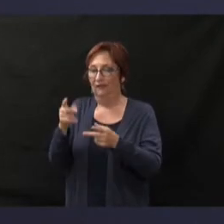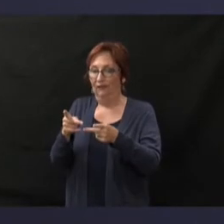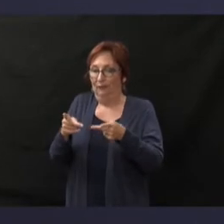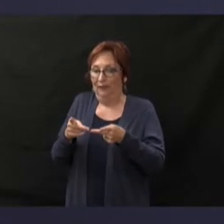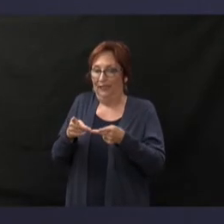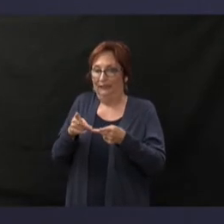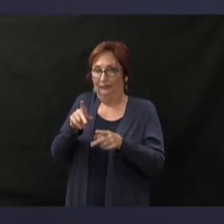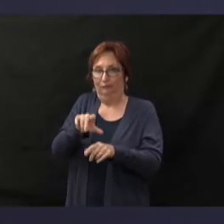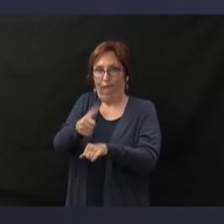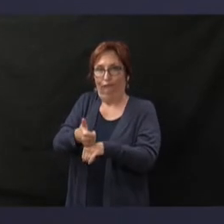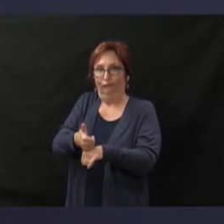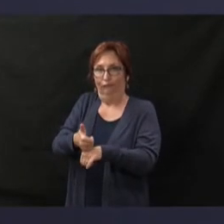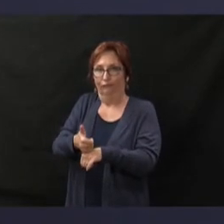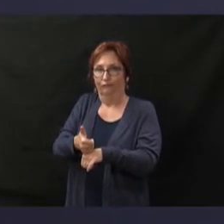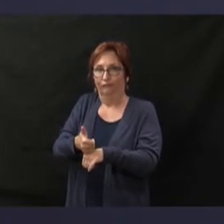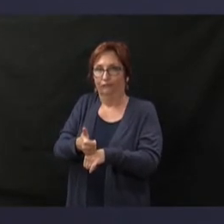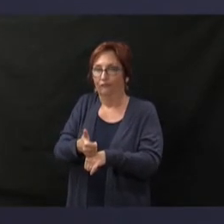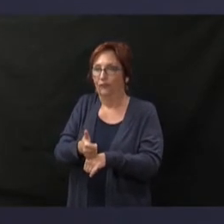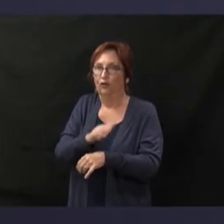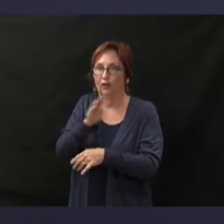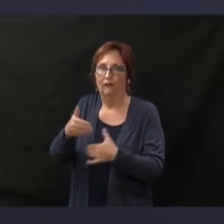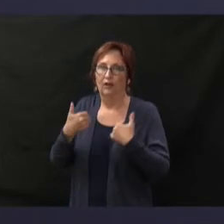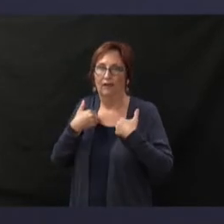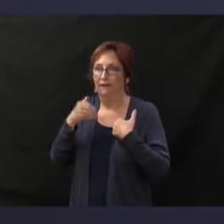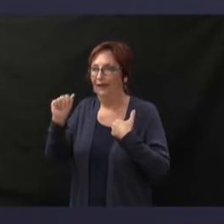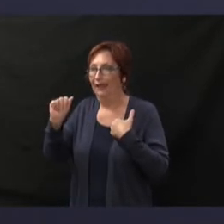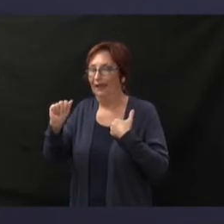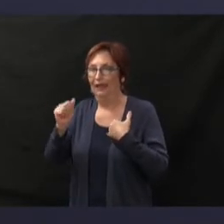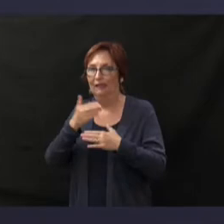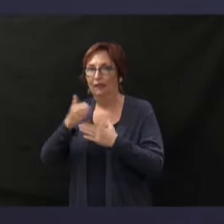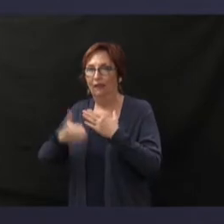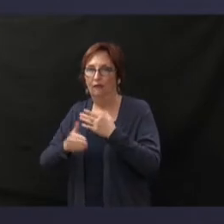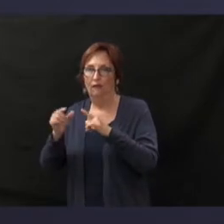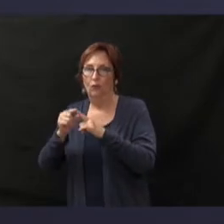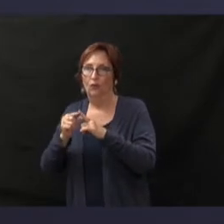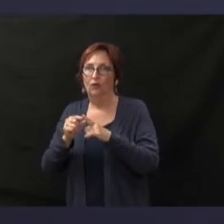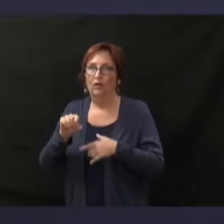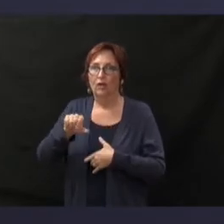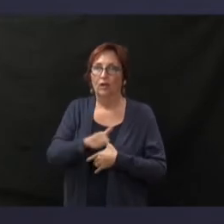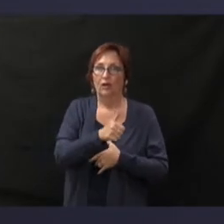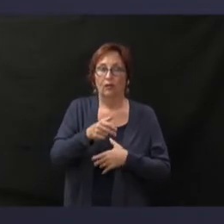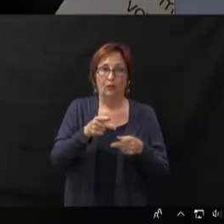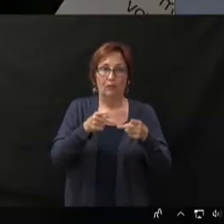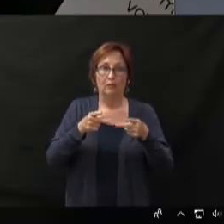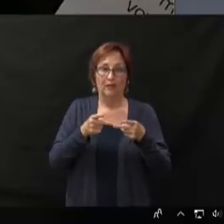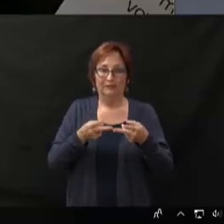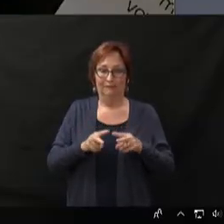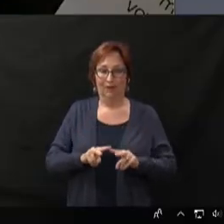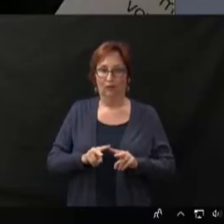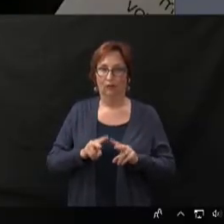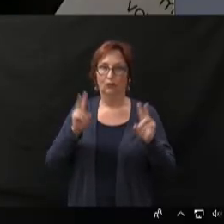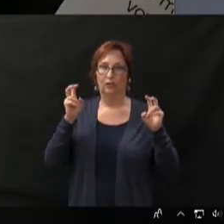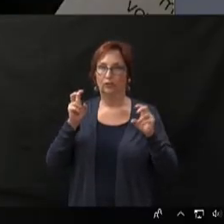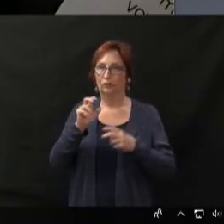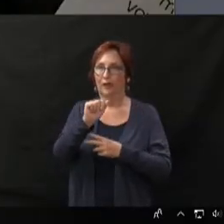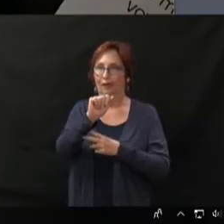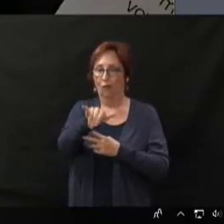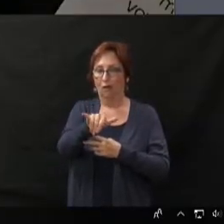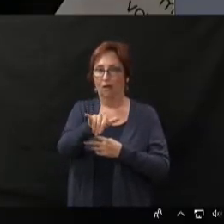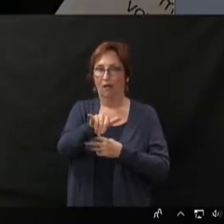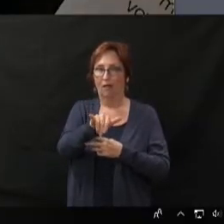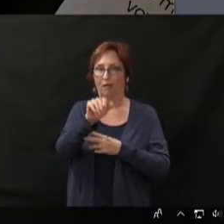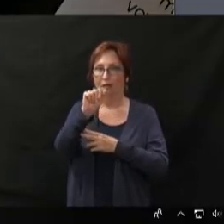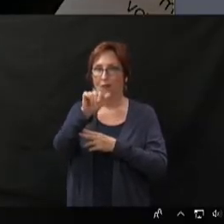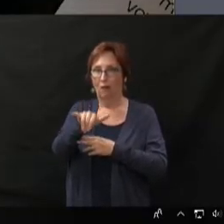You're never going to have AU at the end. Okay? Here's another place value issue. AY is going to